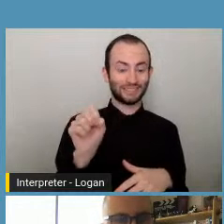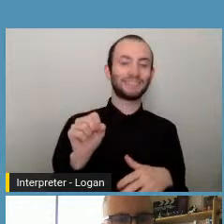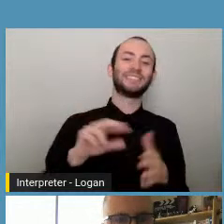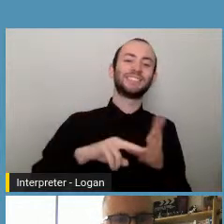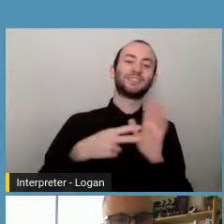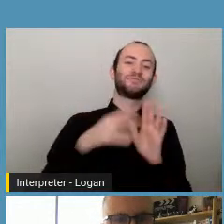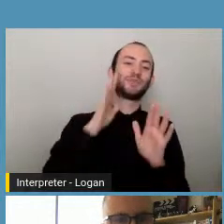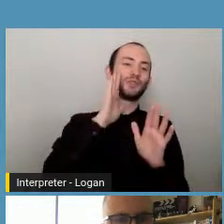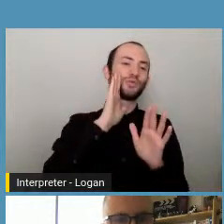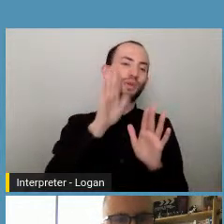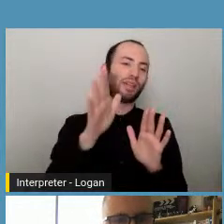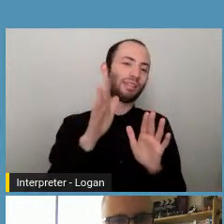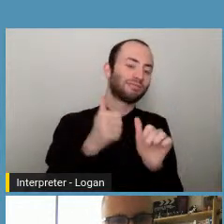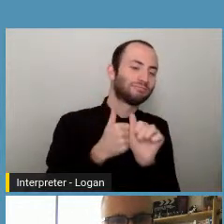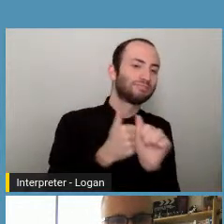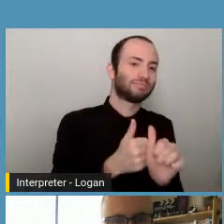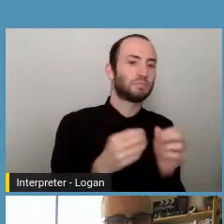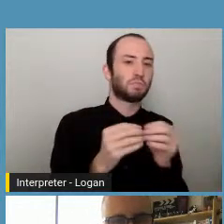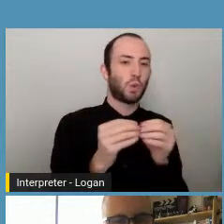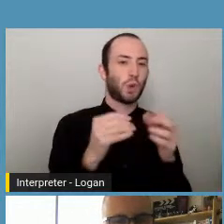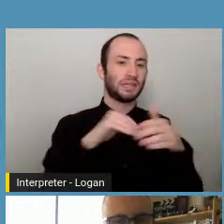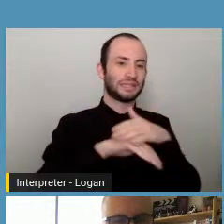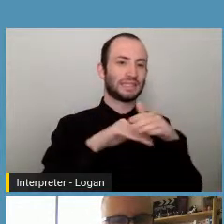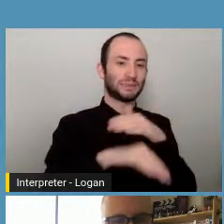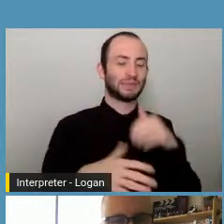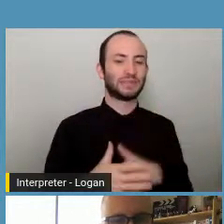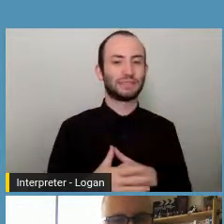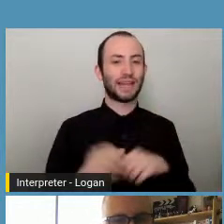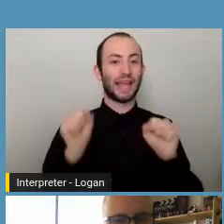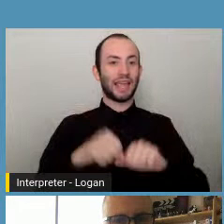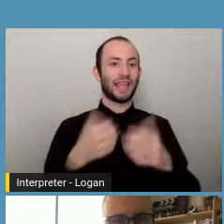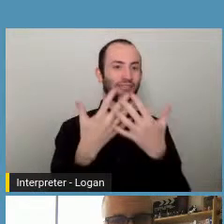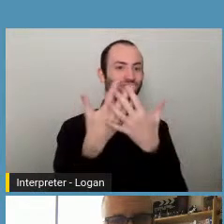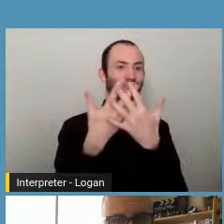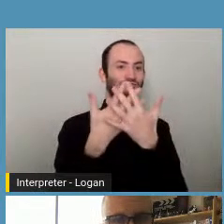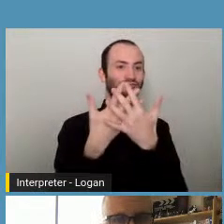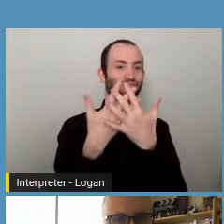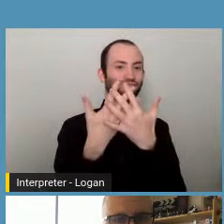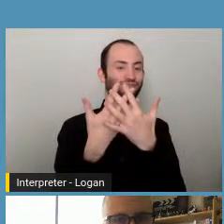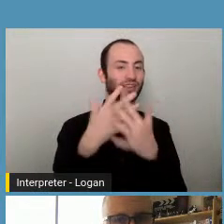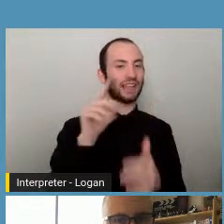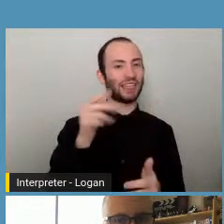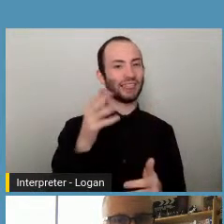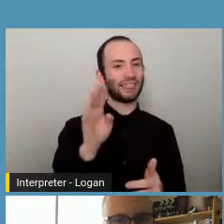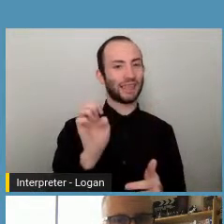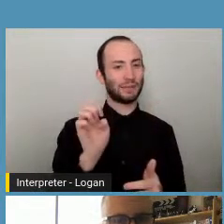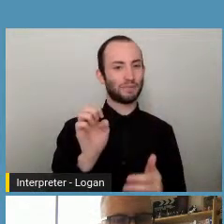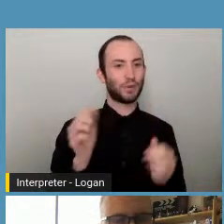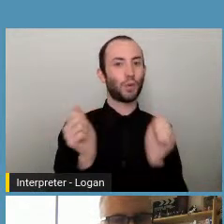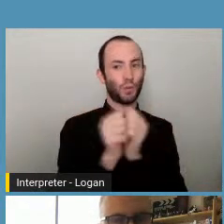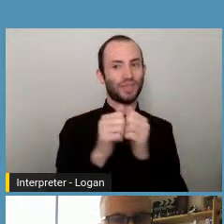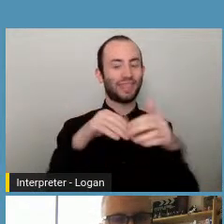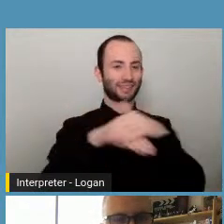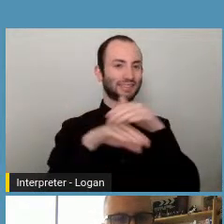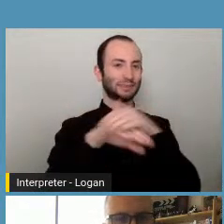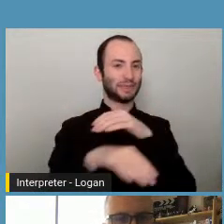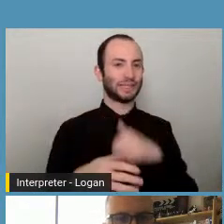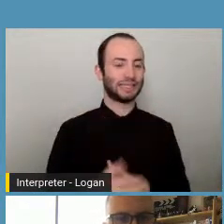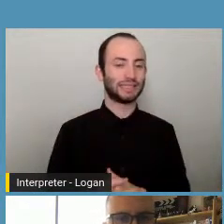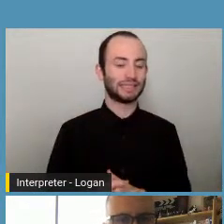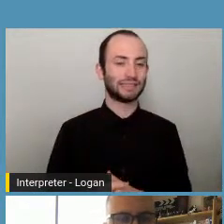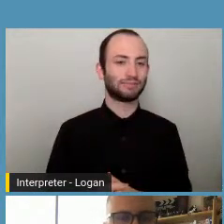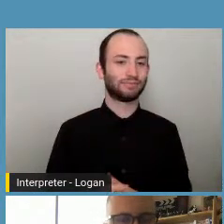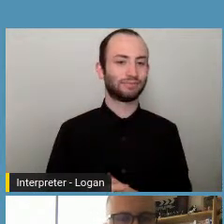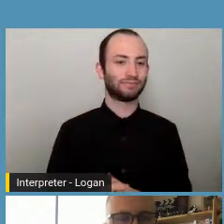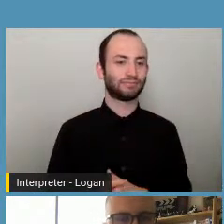for a WordPress theme to filter those WordPress themes by those that are going to be more accessible. This is a